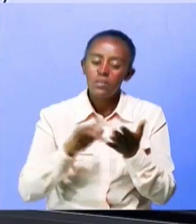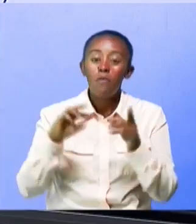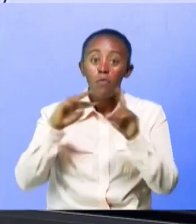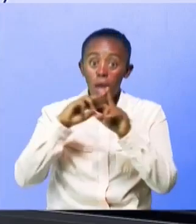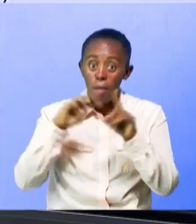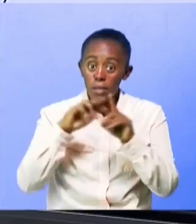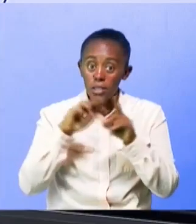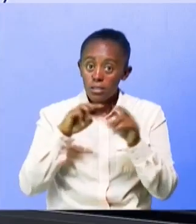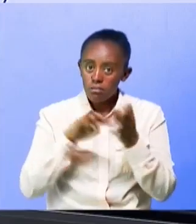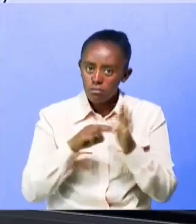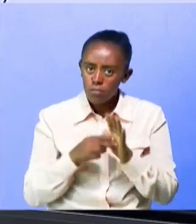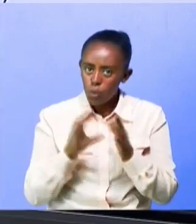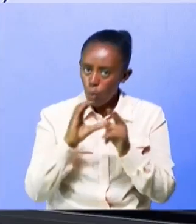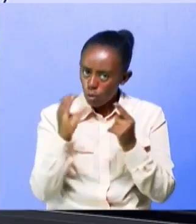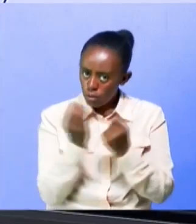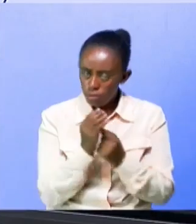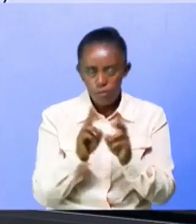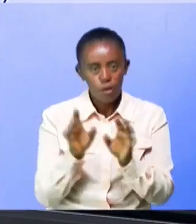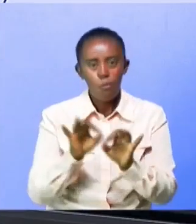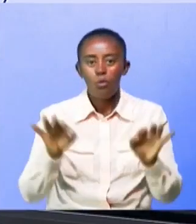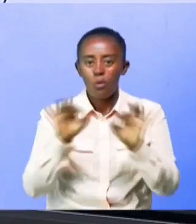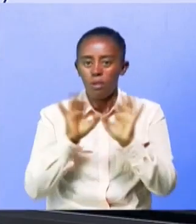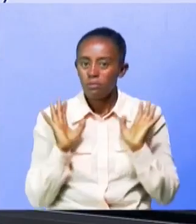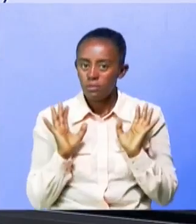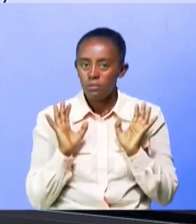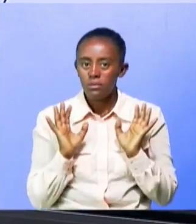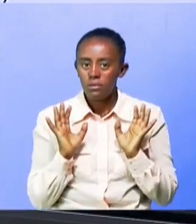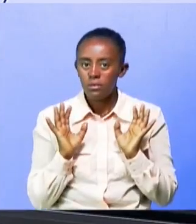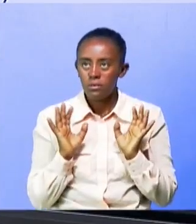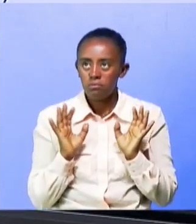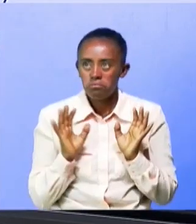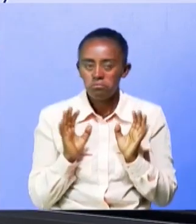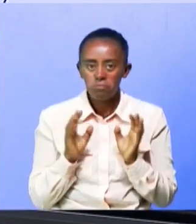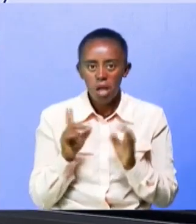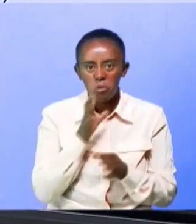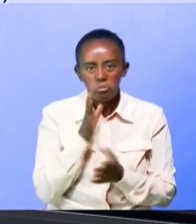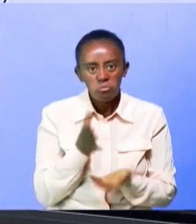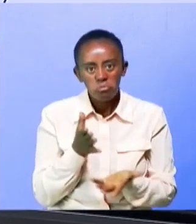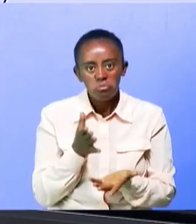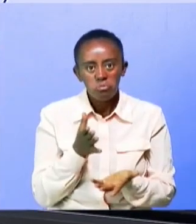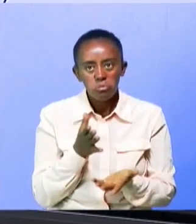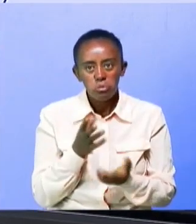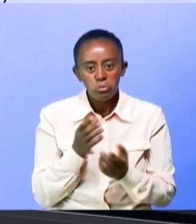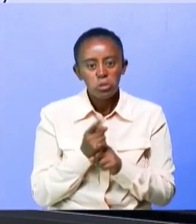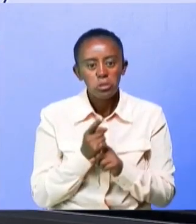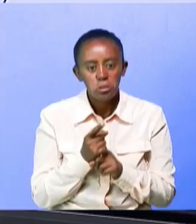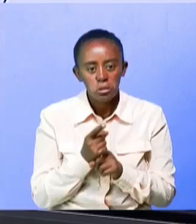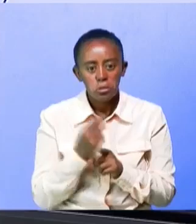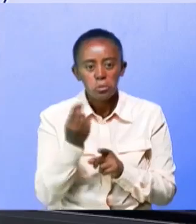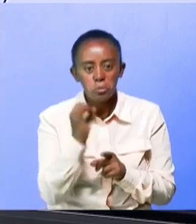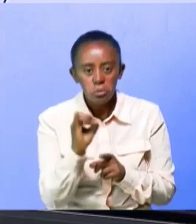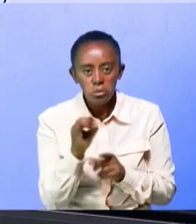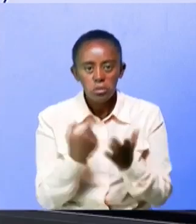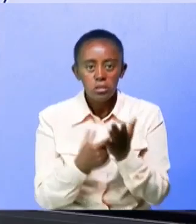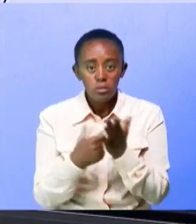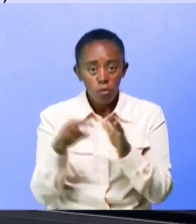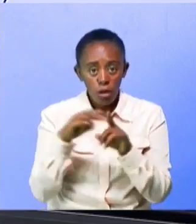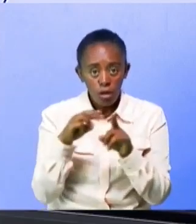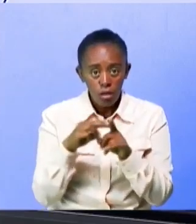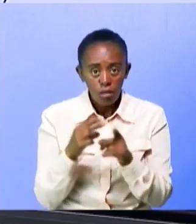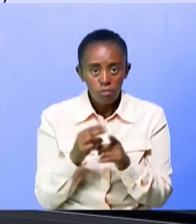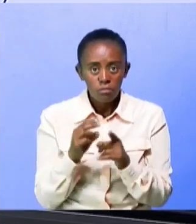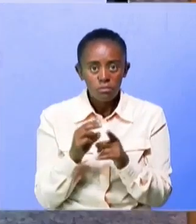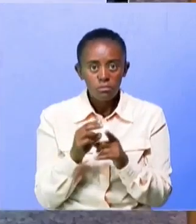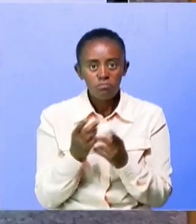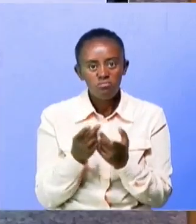right, in context, that is very important. Unless you are just using these vocabularies in context